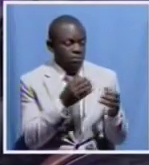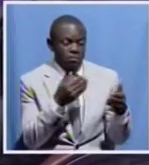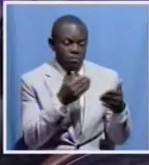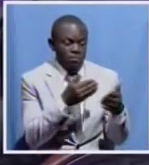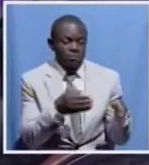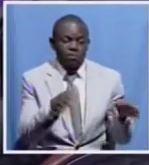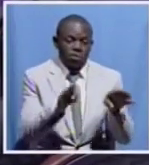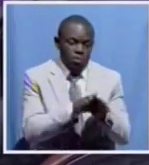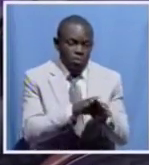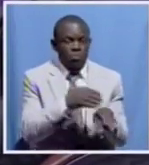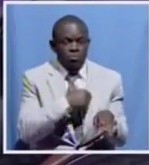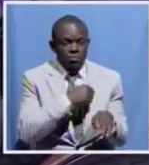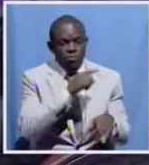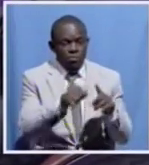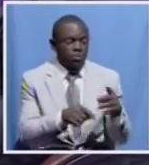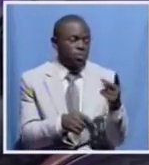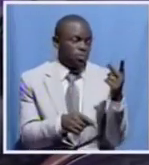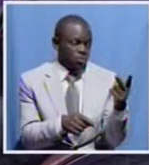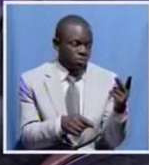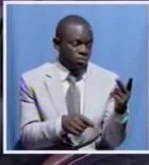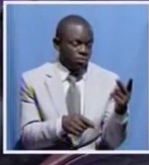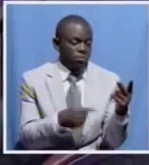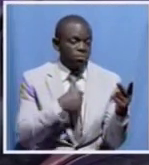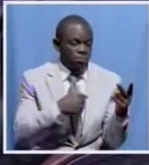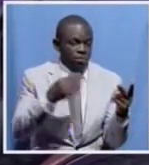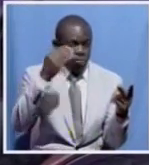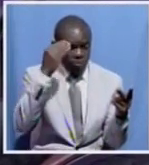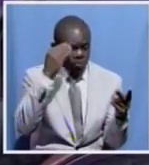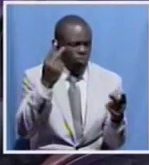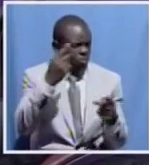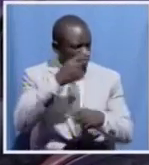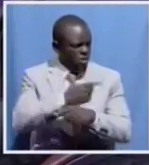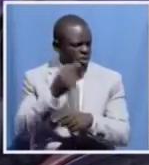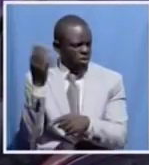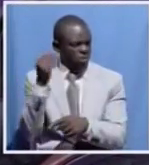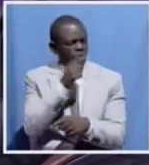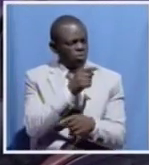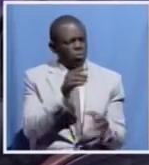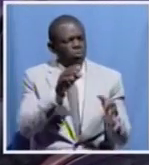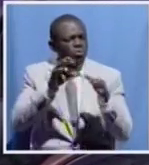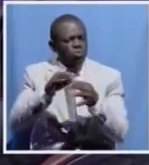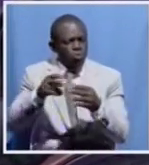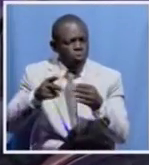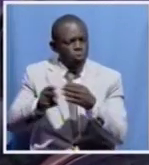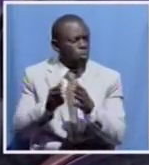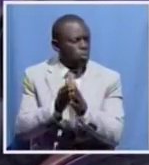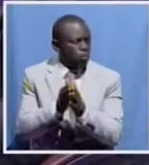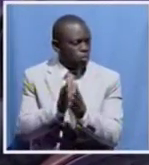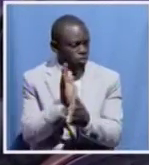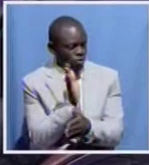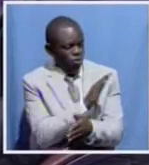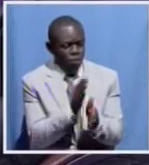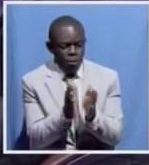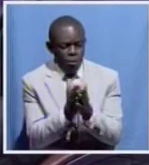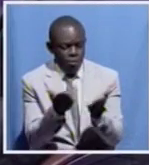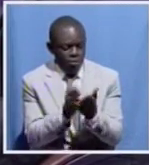about. I know that last evening, 2 days ago, you were at a launch of your book you've done about the